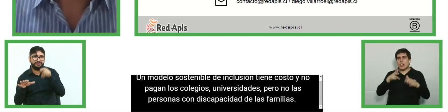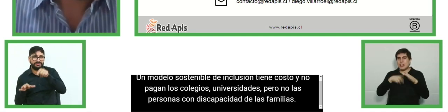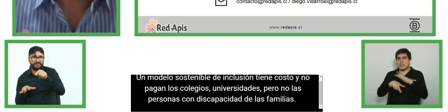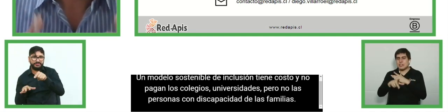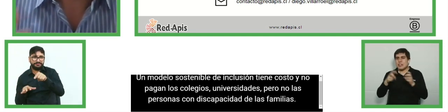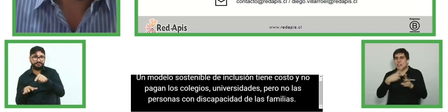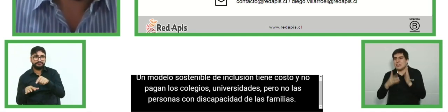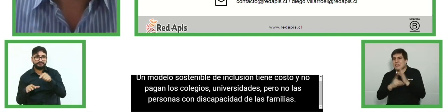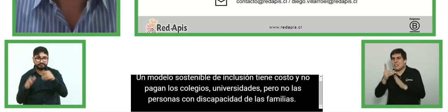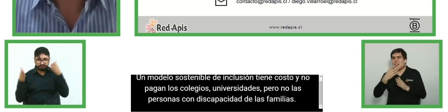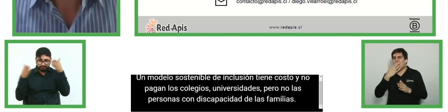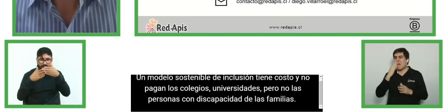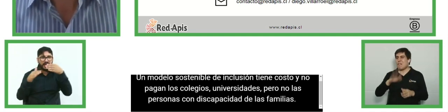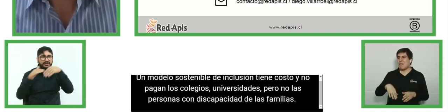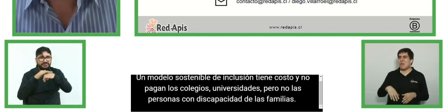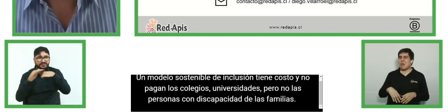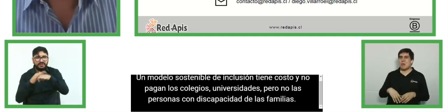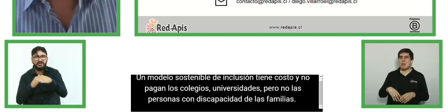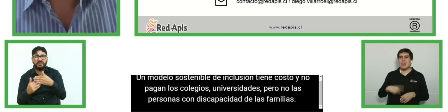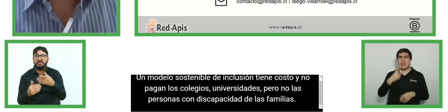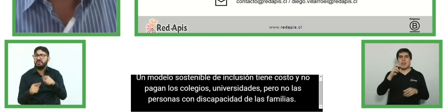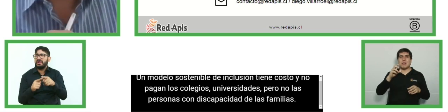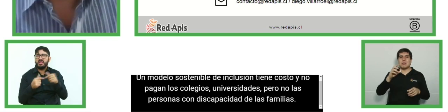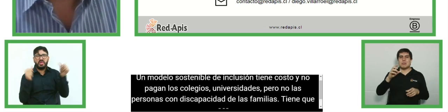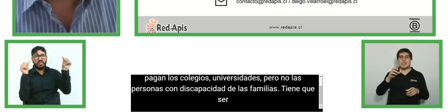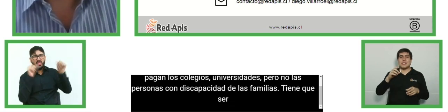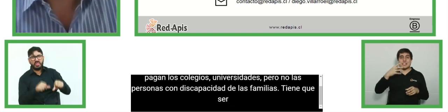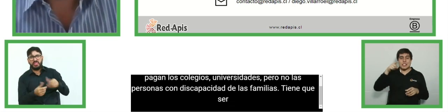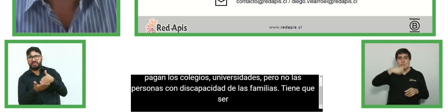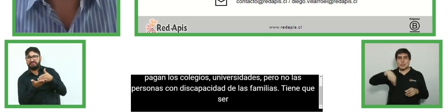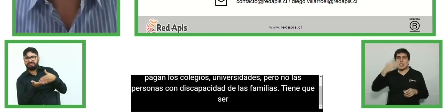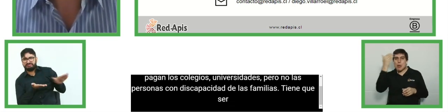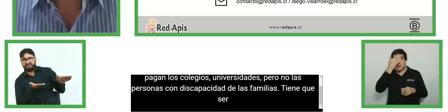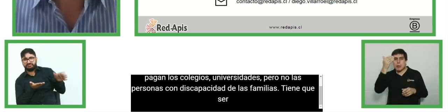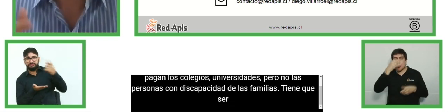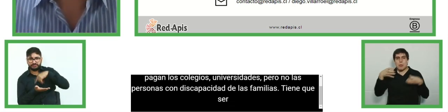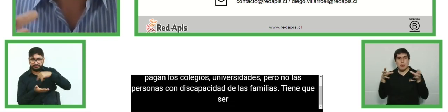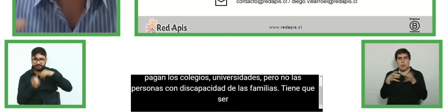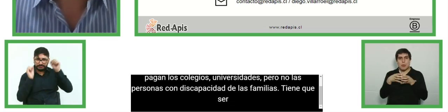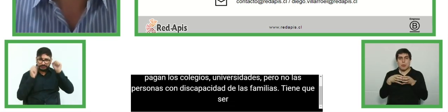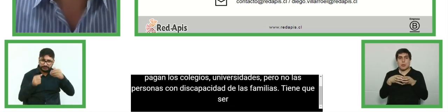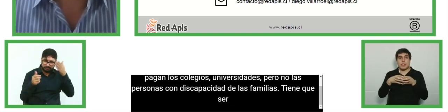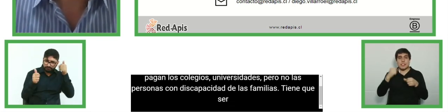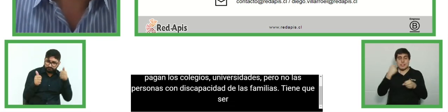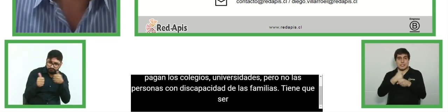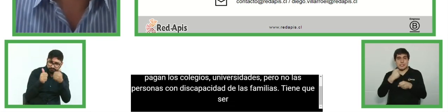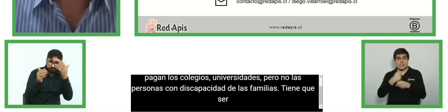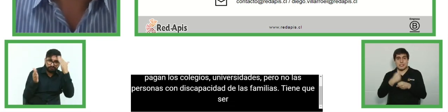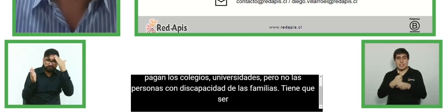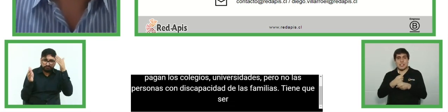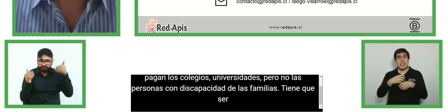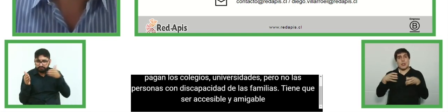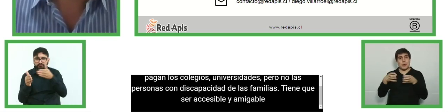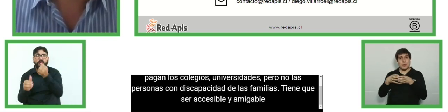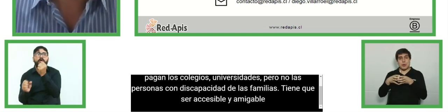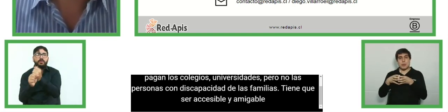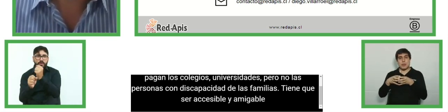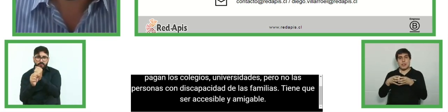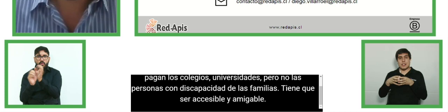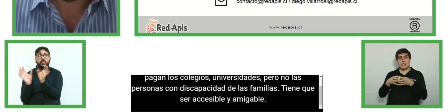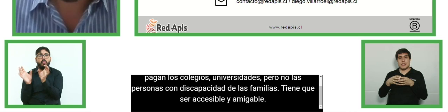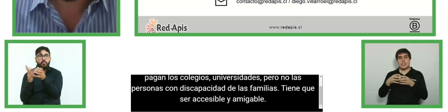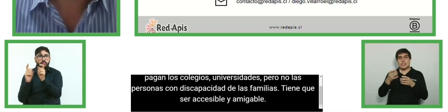plain. So one of the things we worry is that in the DAPIS, we have a department that is worried